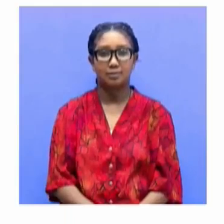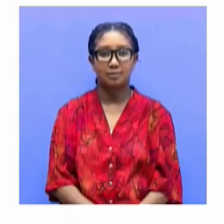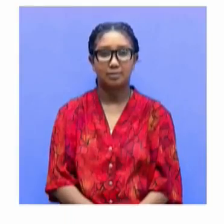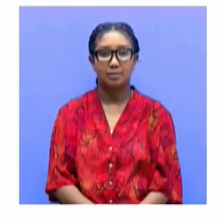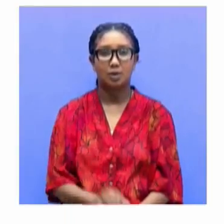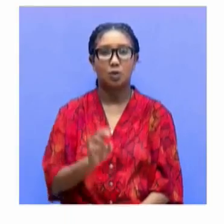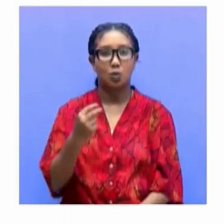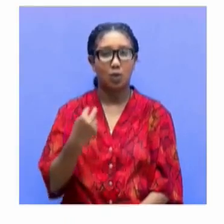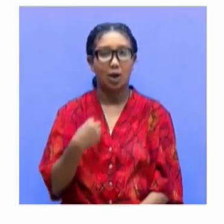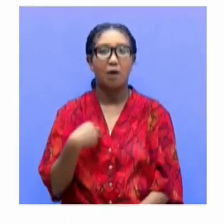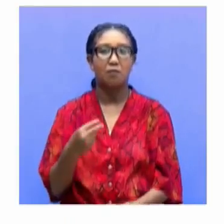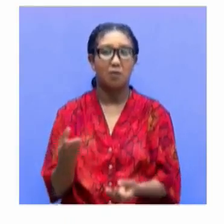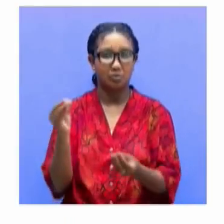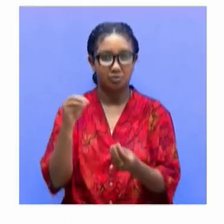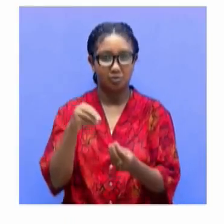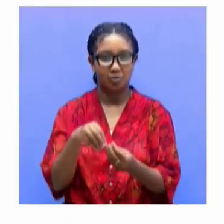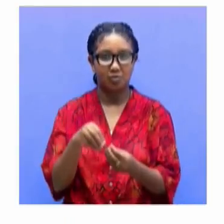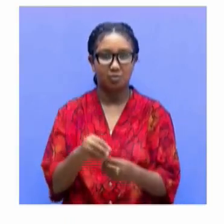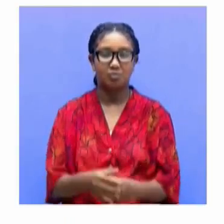have also